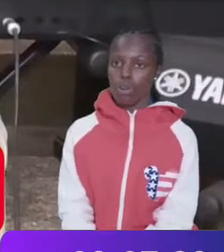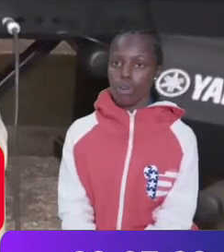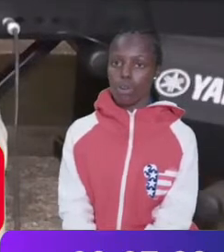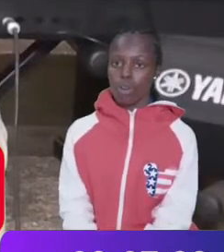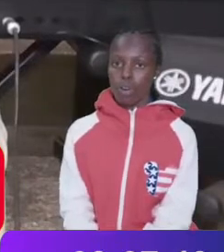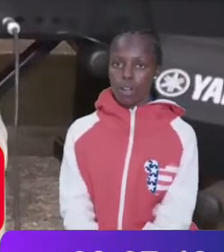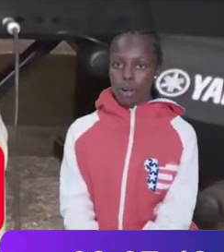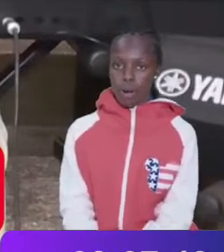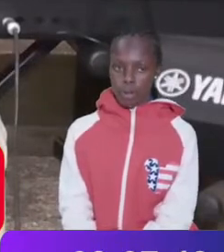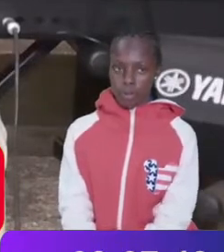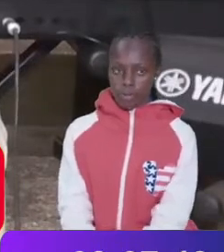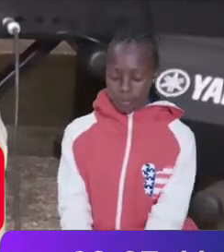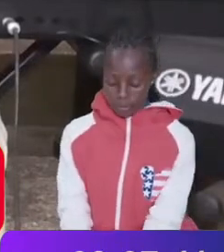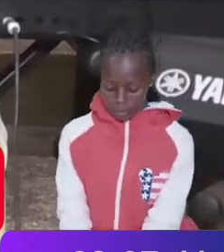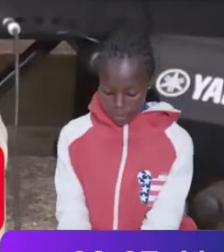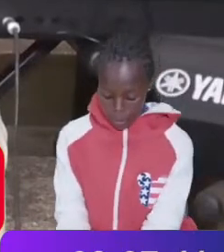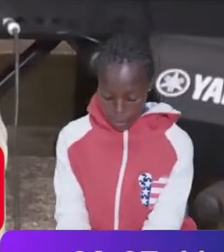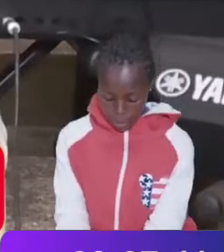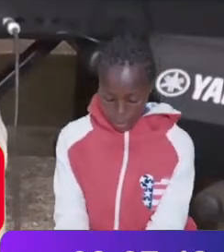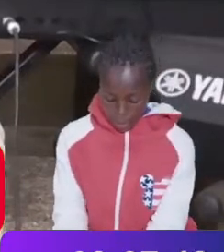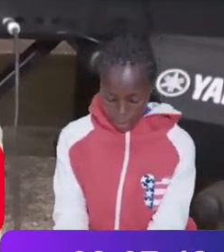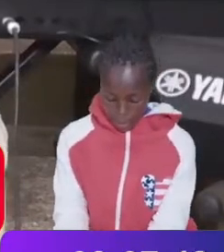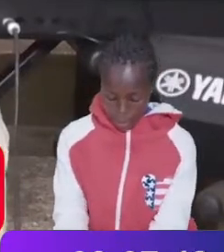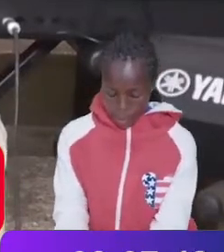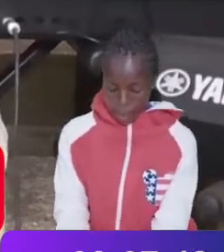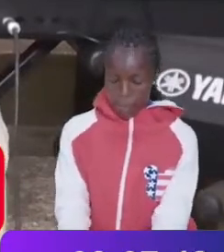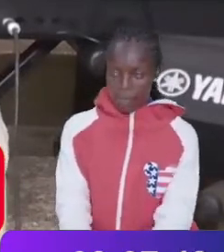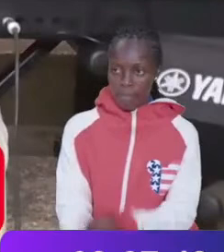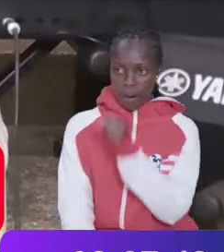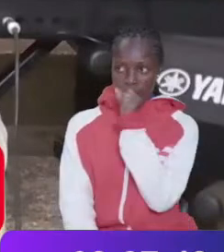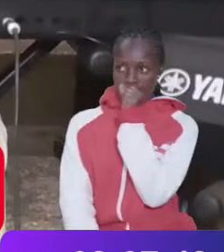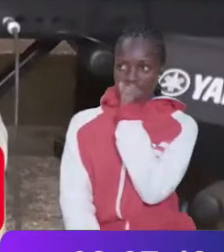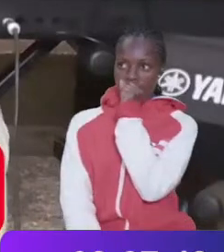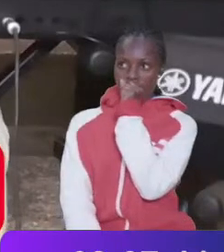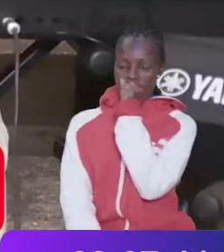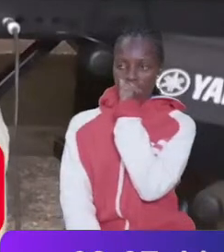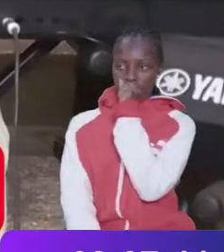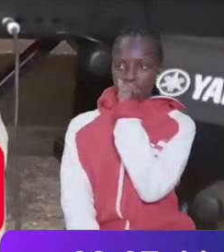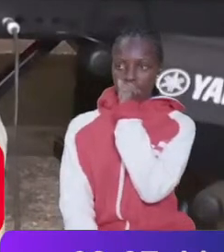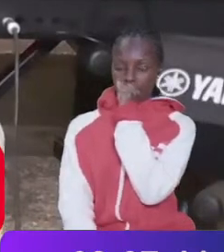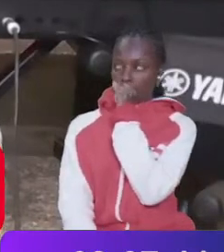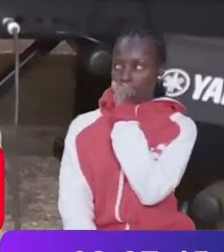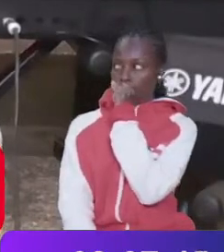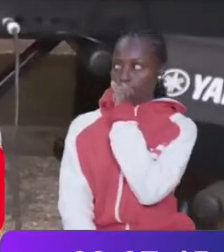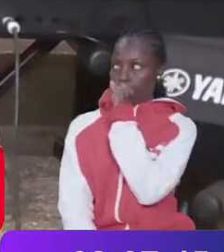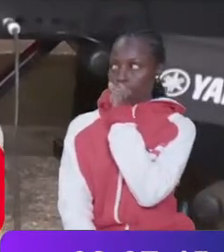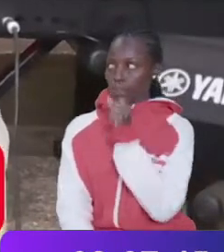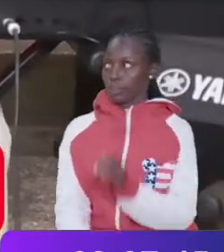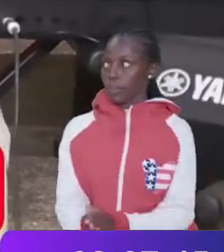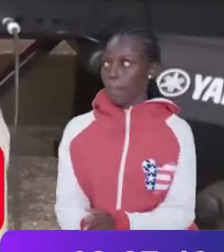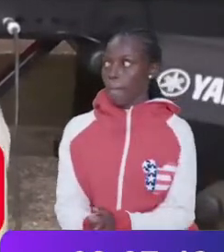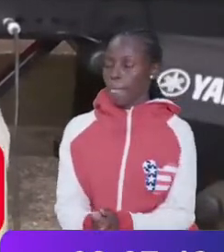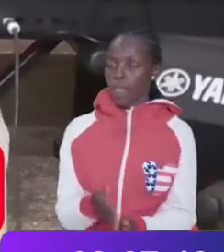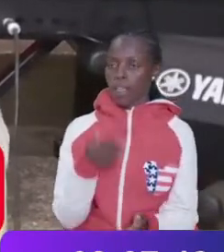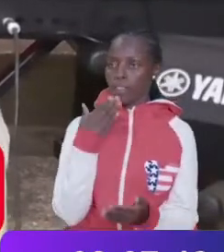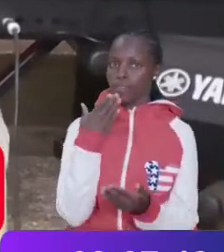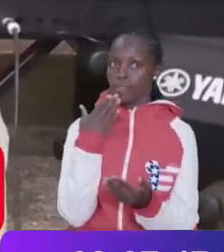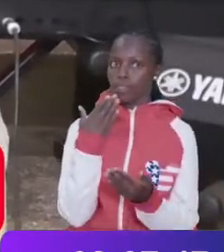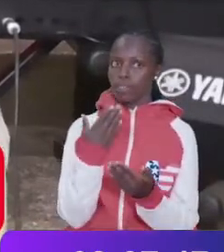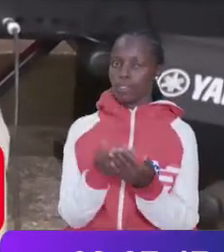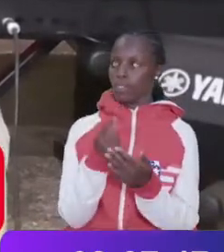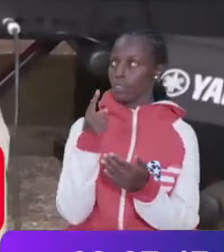for the protection. Thank you for your provision. Thank you for your guidance. Thank you for all that you've done for